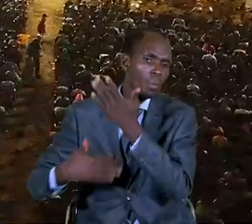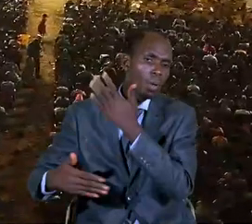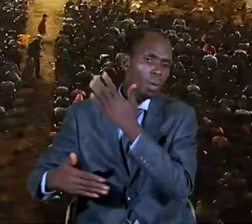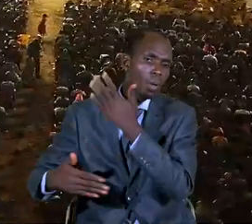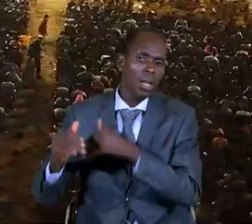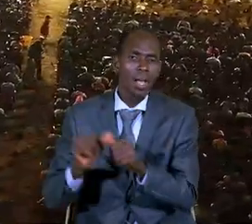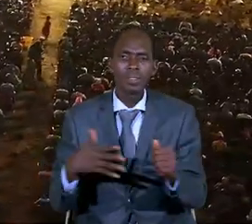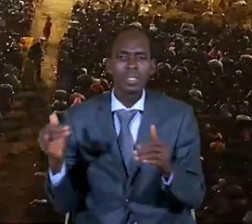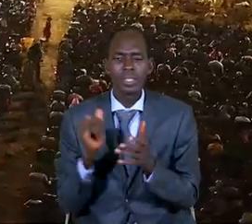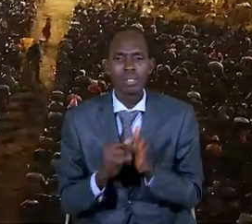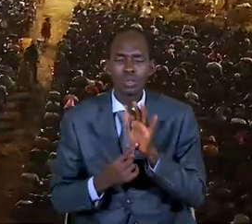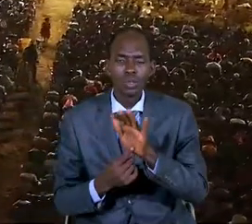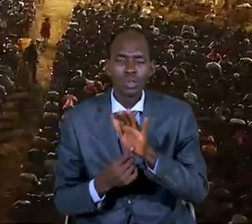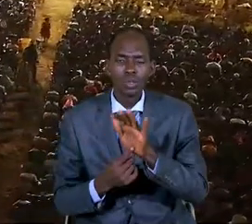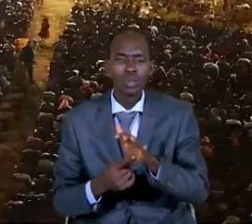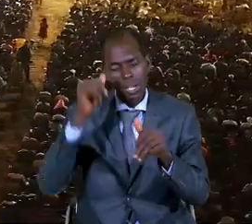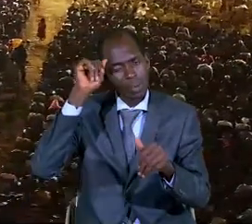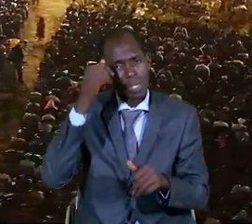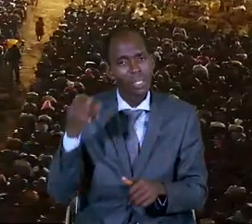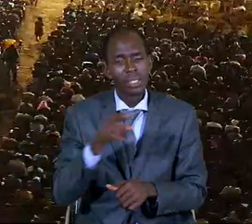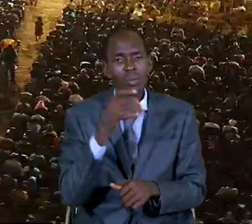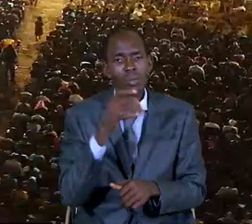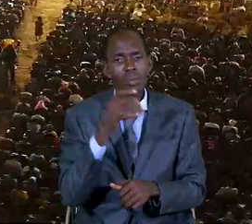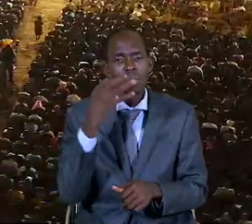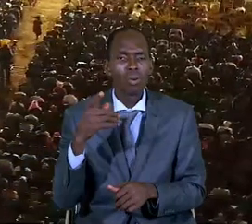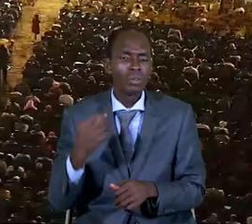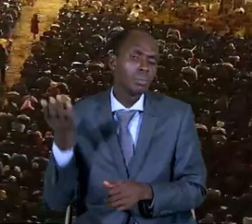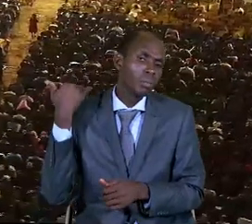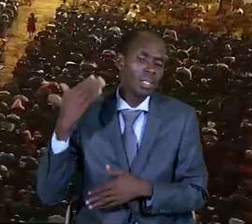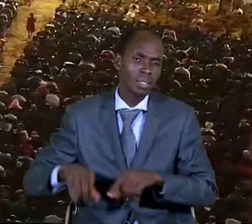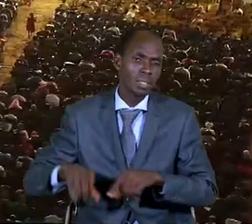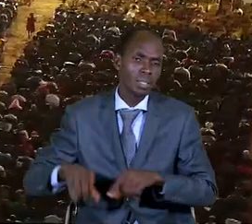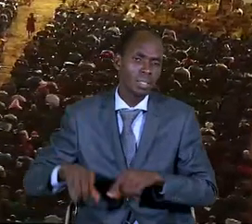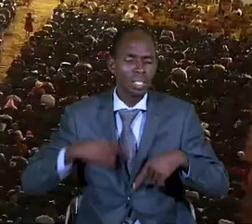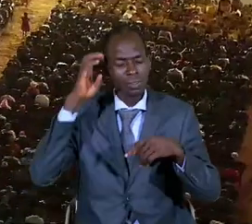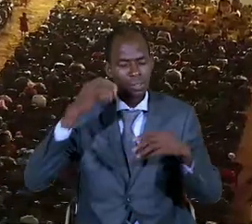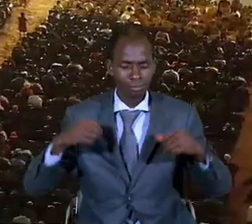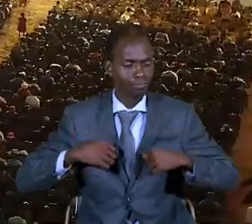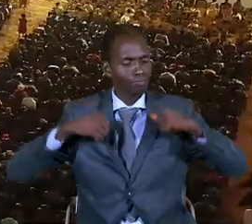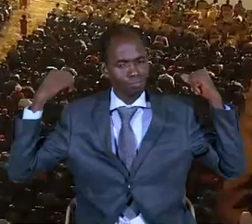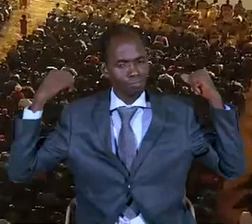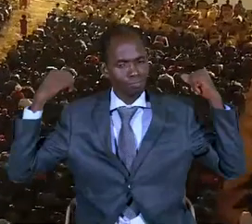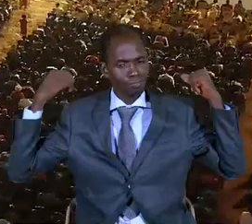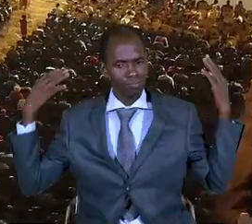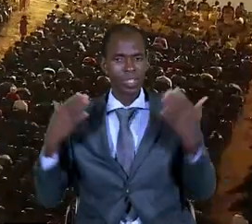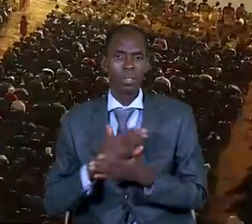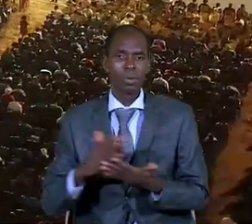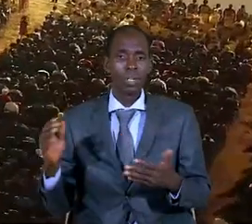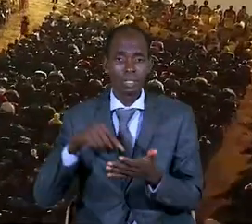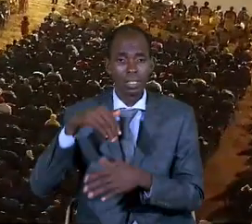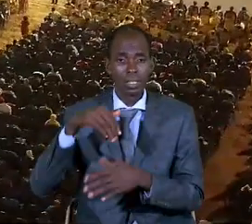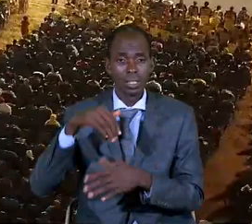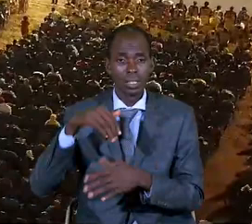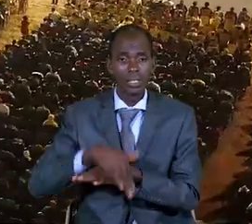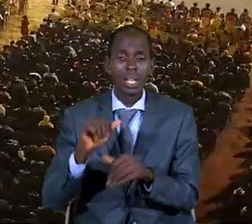the past life of blindness, it cast that away. Tonight, everything of your past, you are